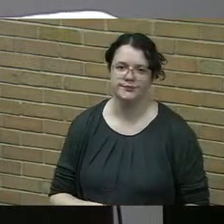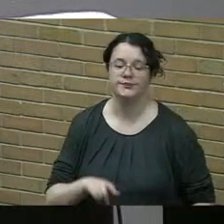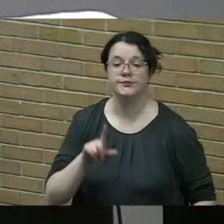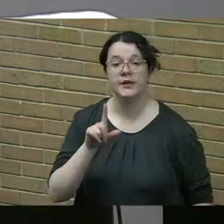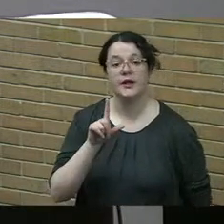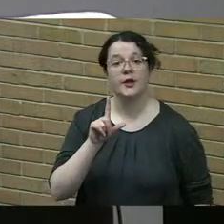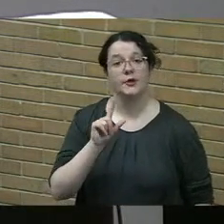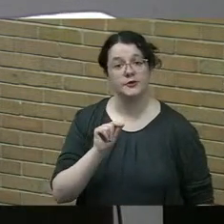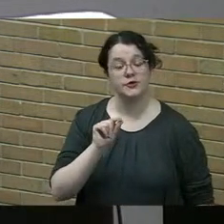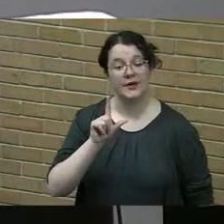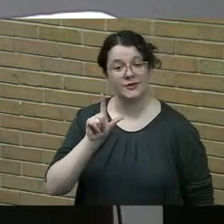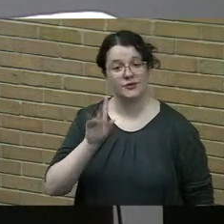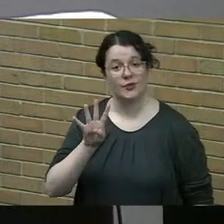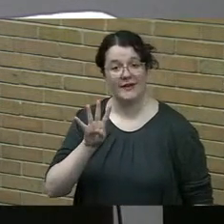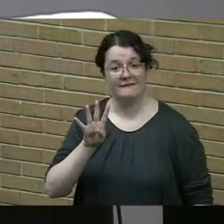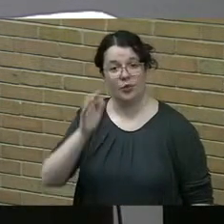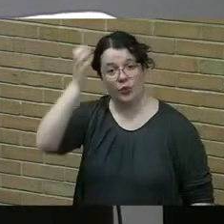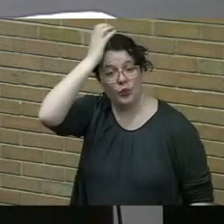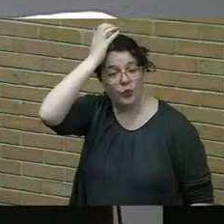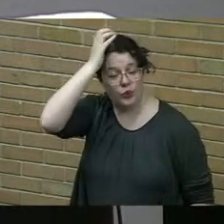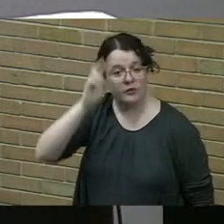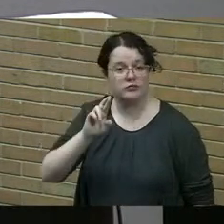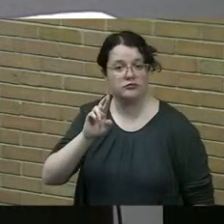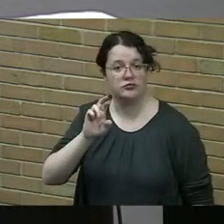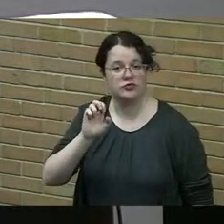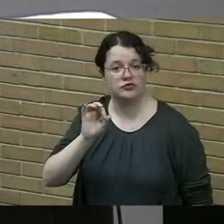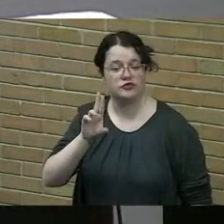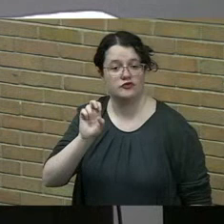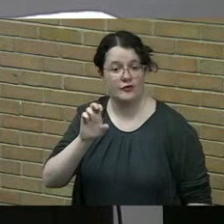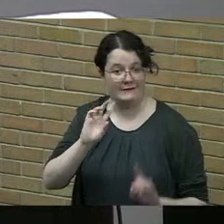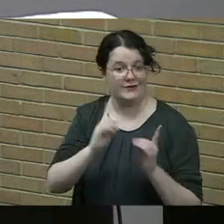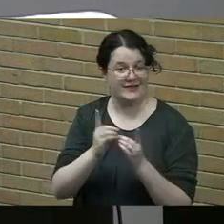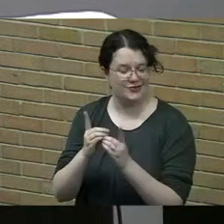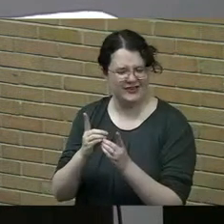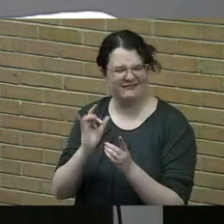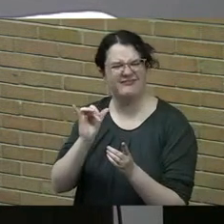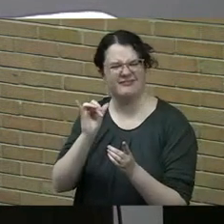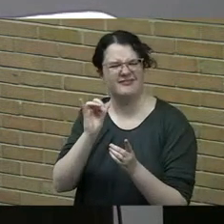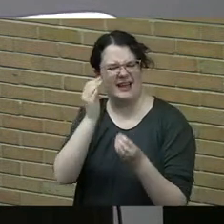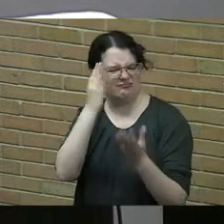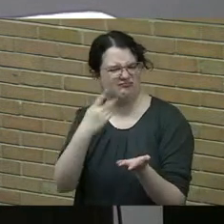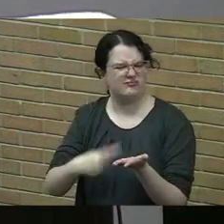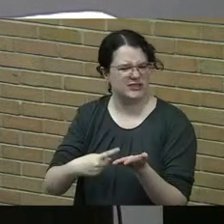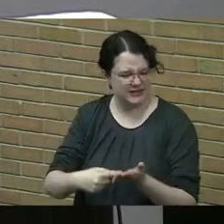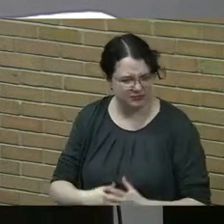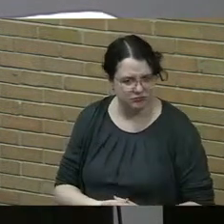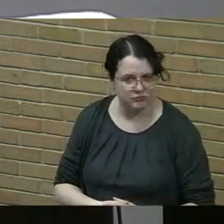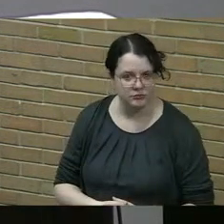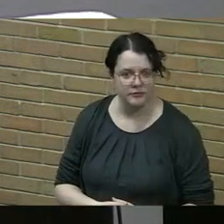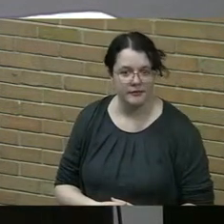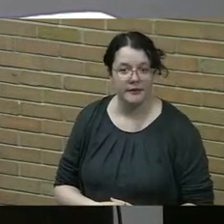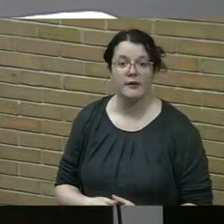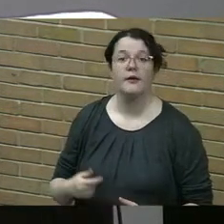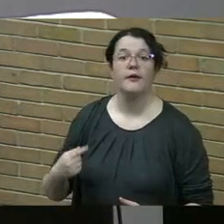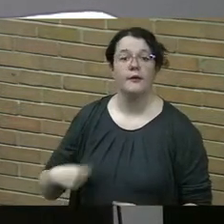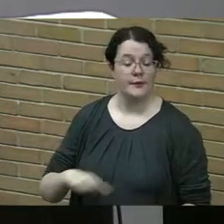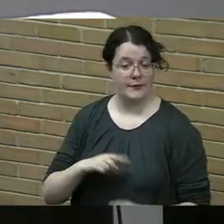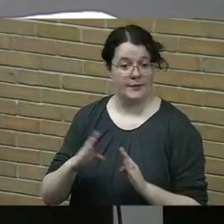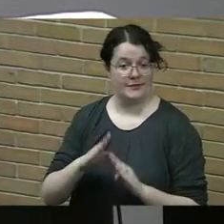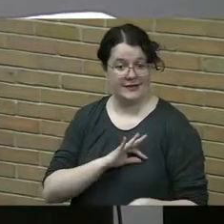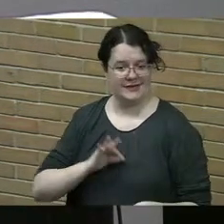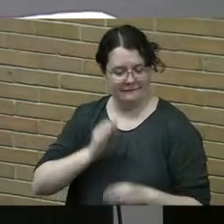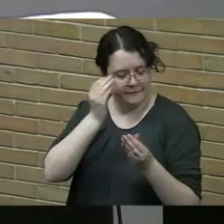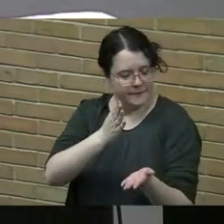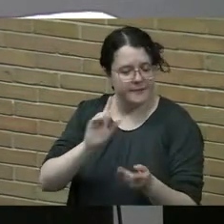2024 refuse districts updates were provided. Town staff provided an update on refuse district